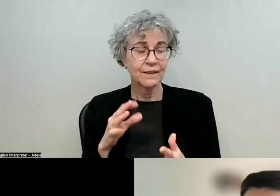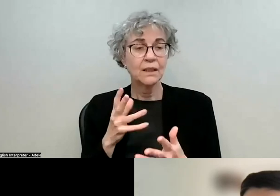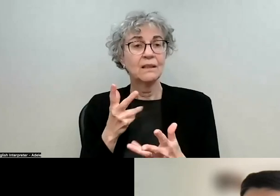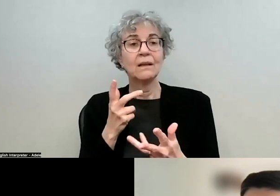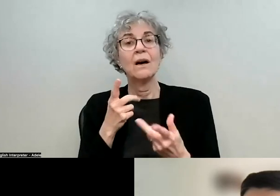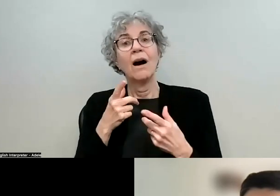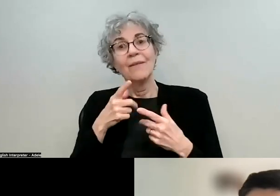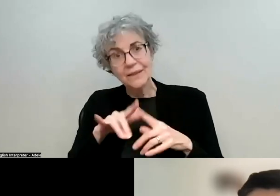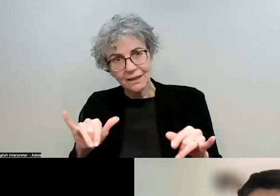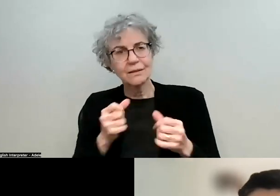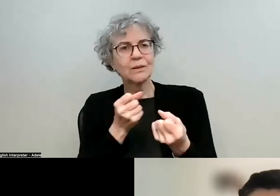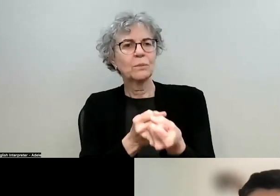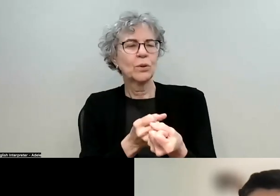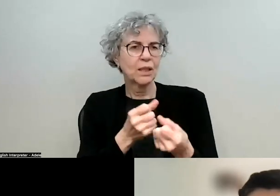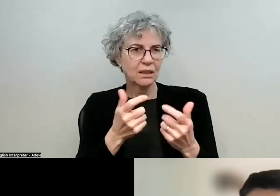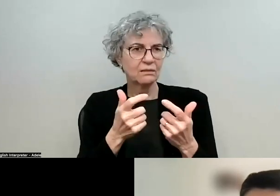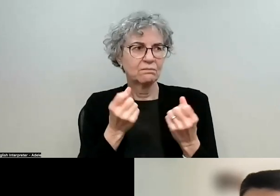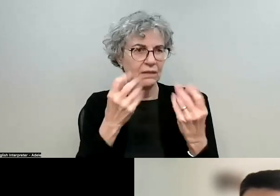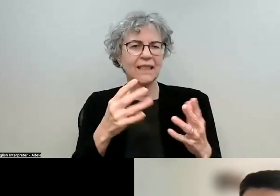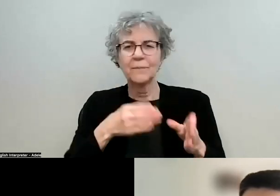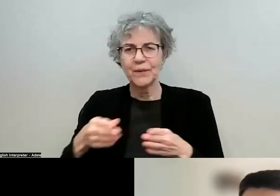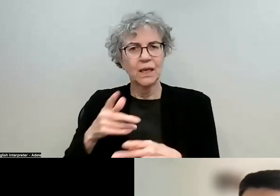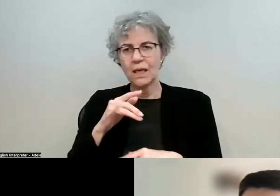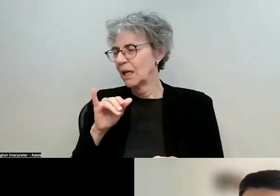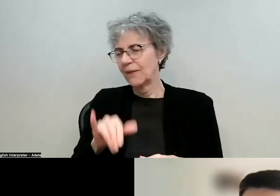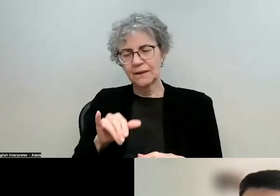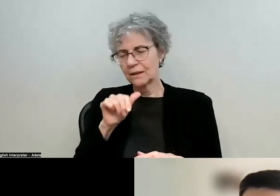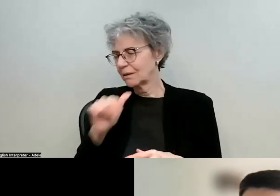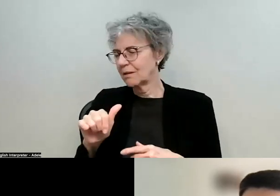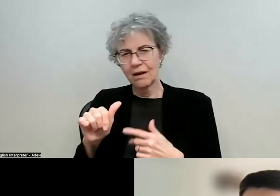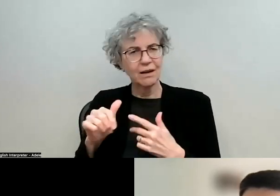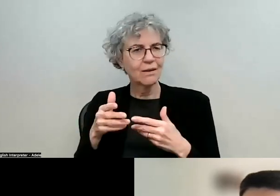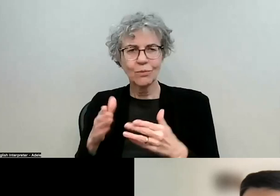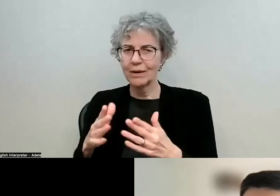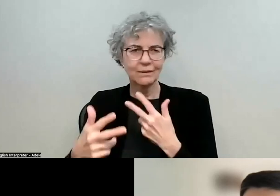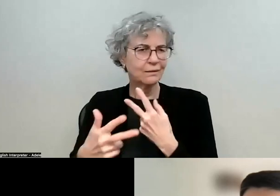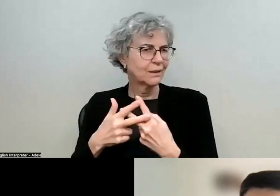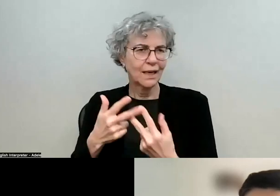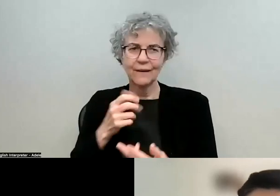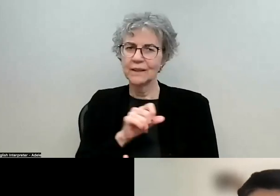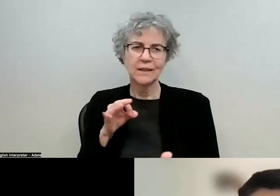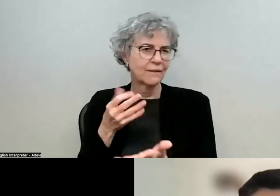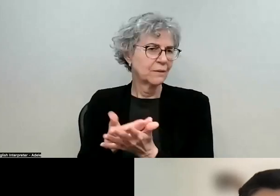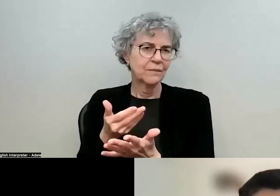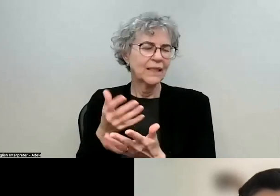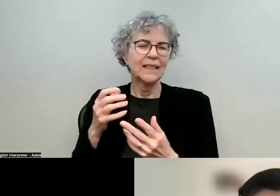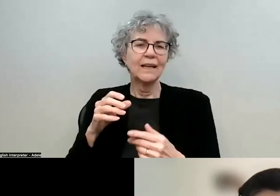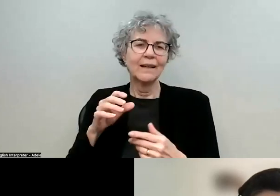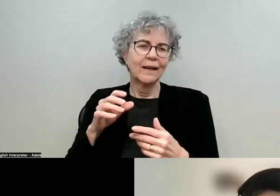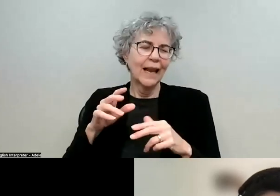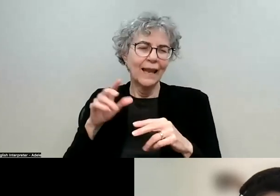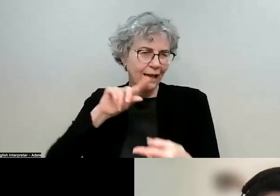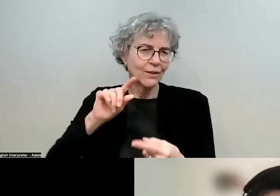individuals? No, we have not found that this is a way to save money on staffing. Although, you know, as you're